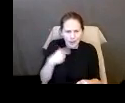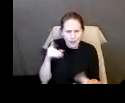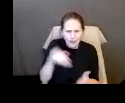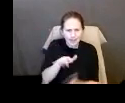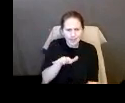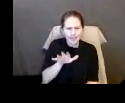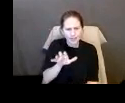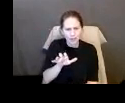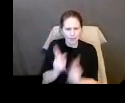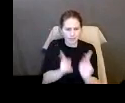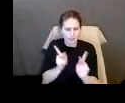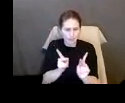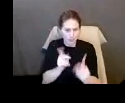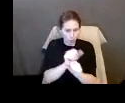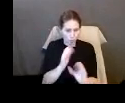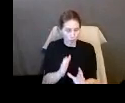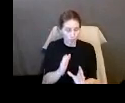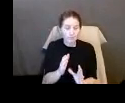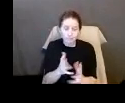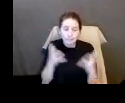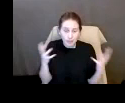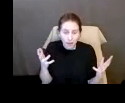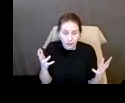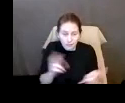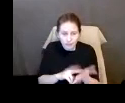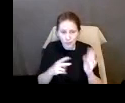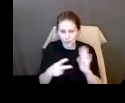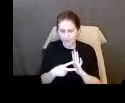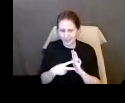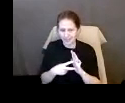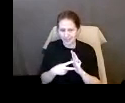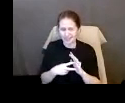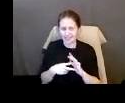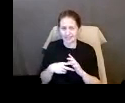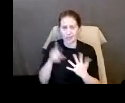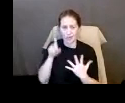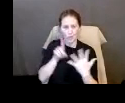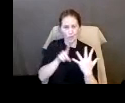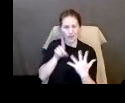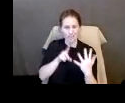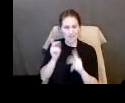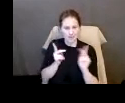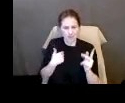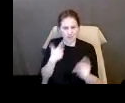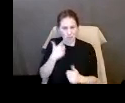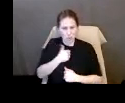1,500 people. That's a lot. So that means that 1 out of 5 people were a soldier. And if you take out the administrators, that would